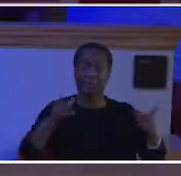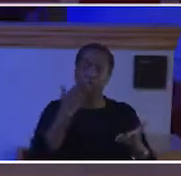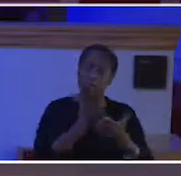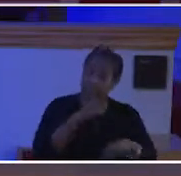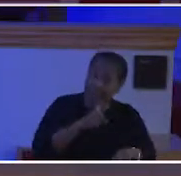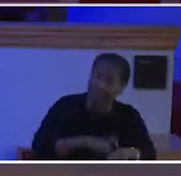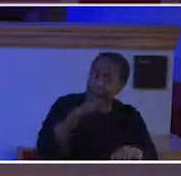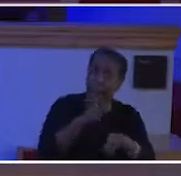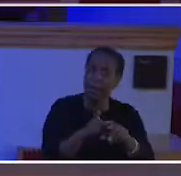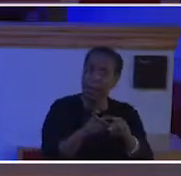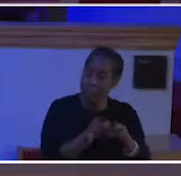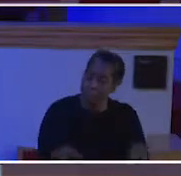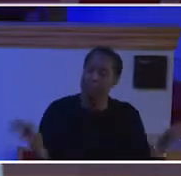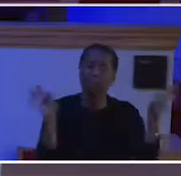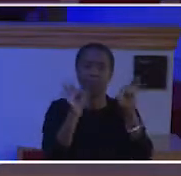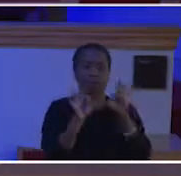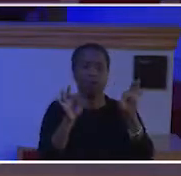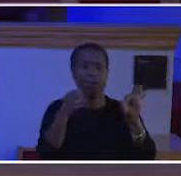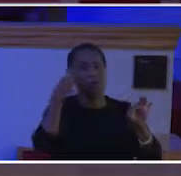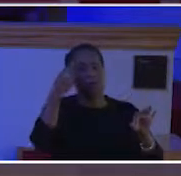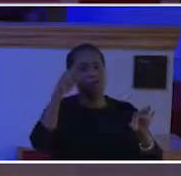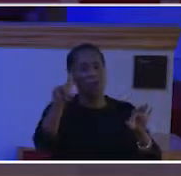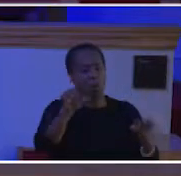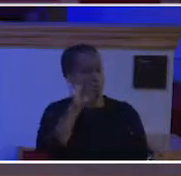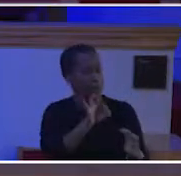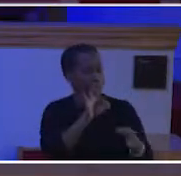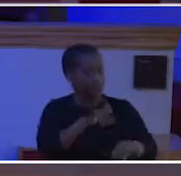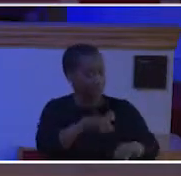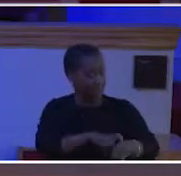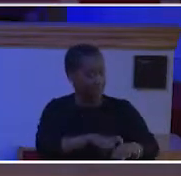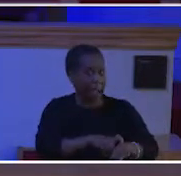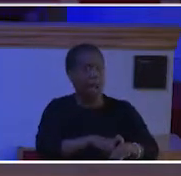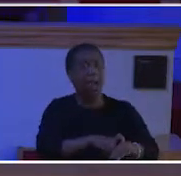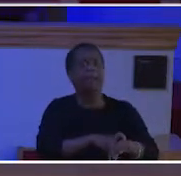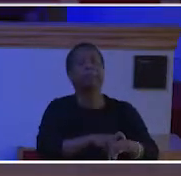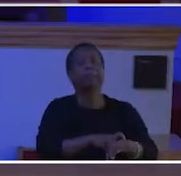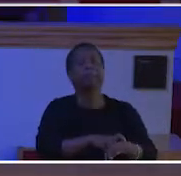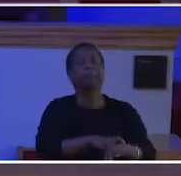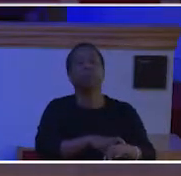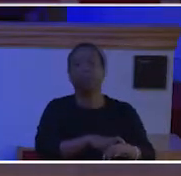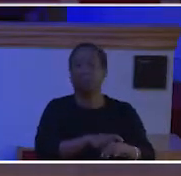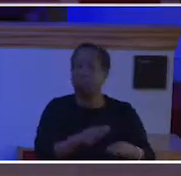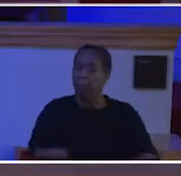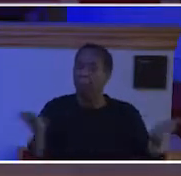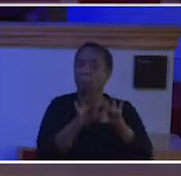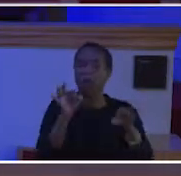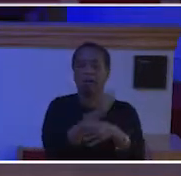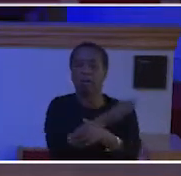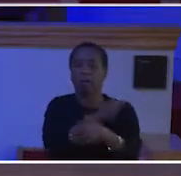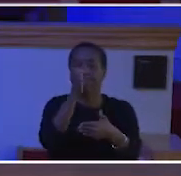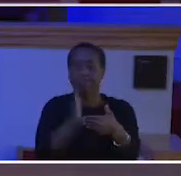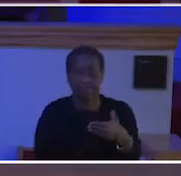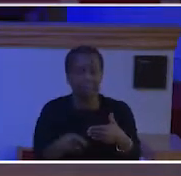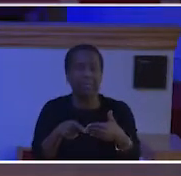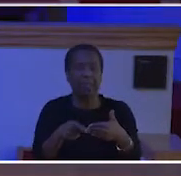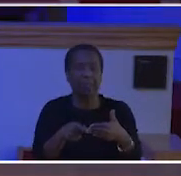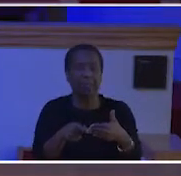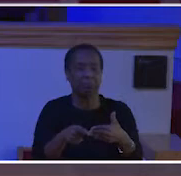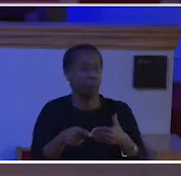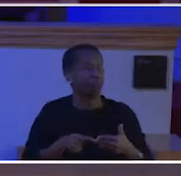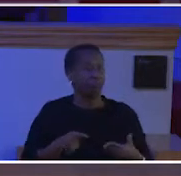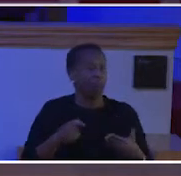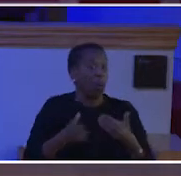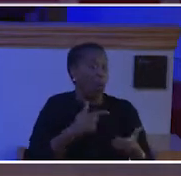Timing is essential for bringing to completion any undertaken